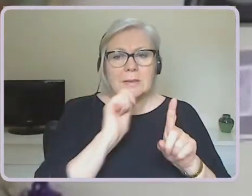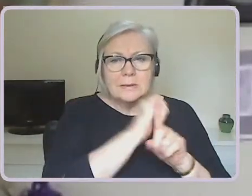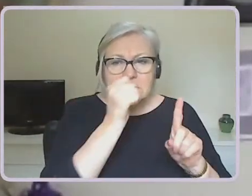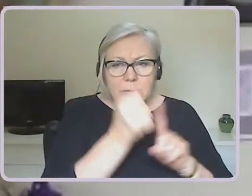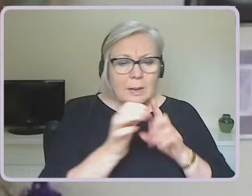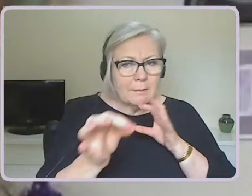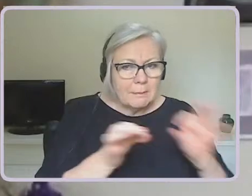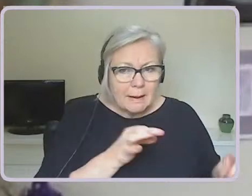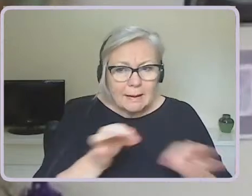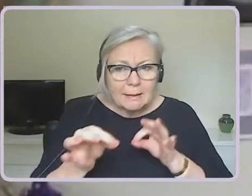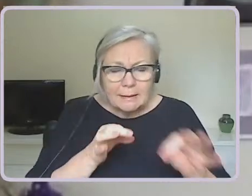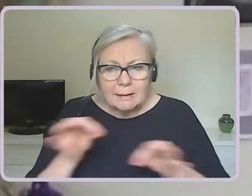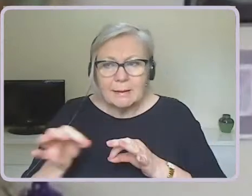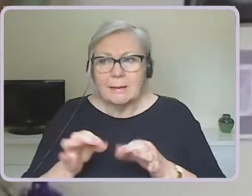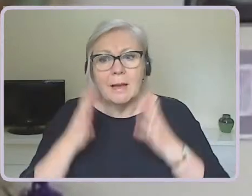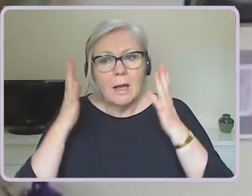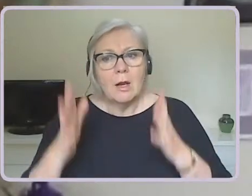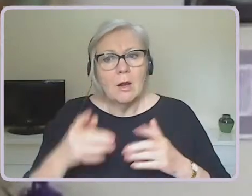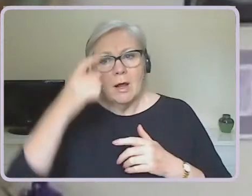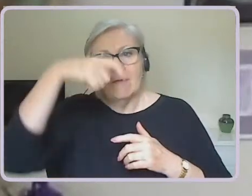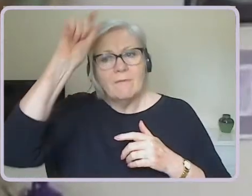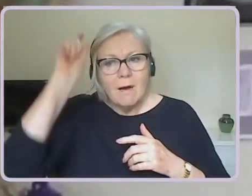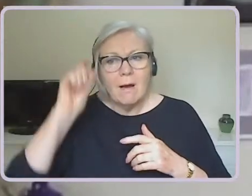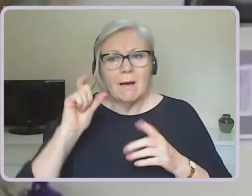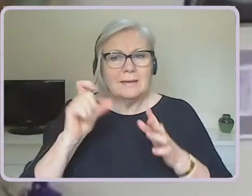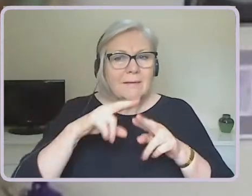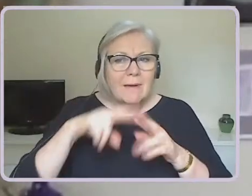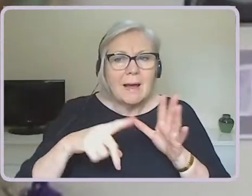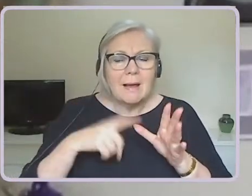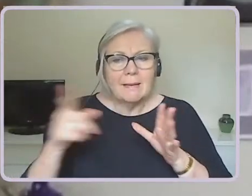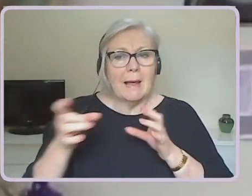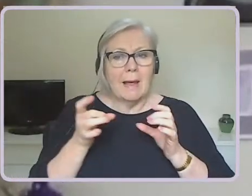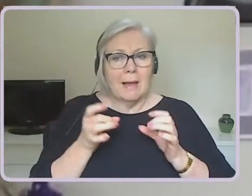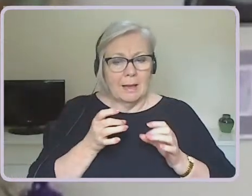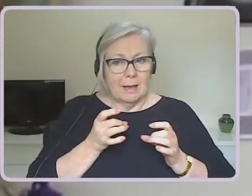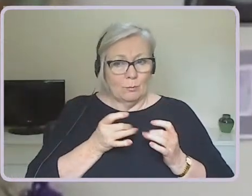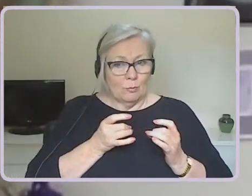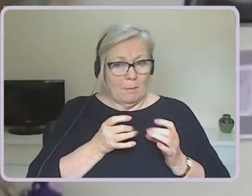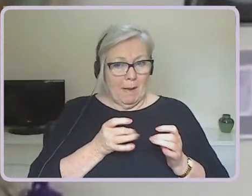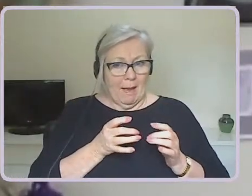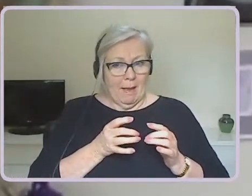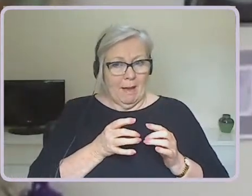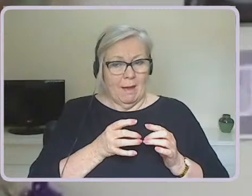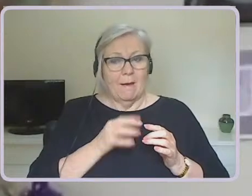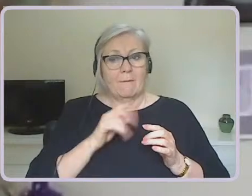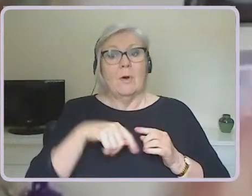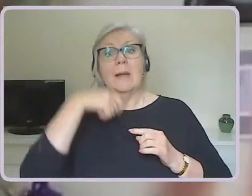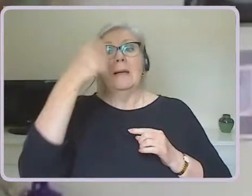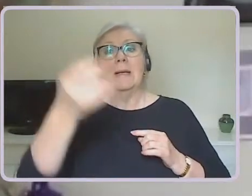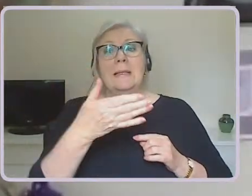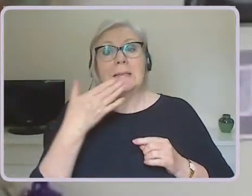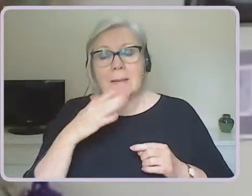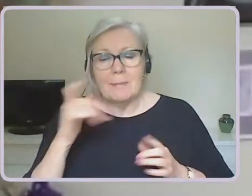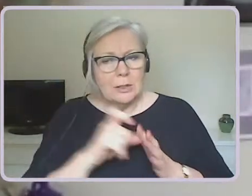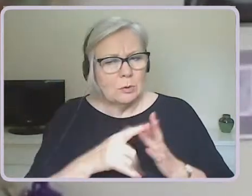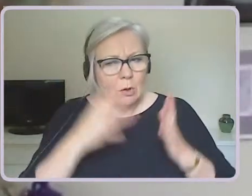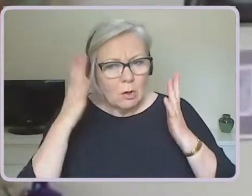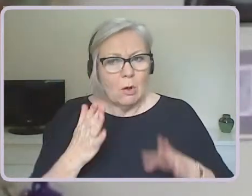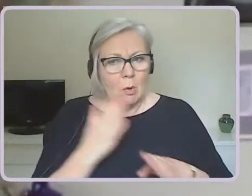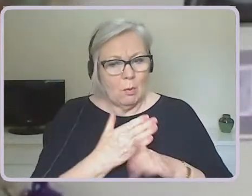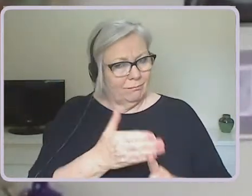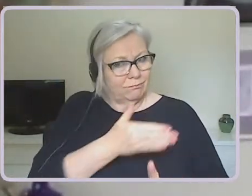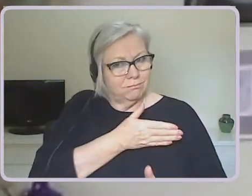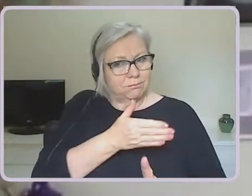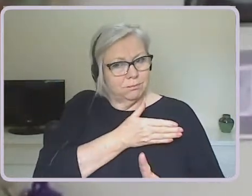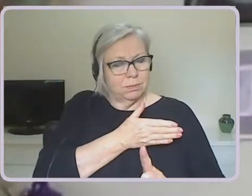go through off-season. They do a lot of work to make sure they're ready for the next summer, or most of the year as it's turning into